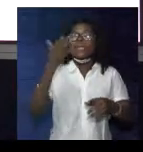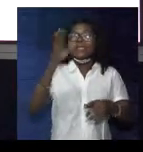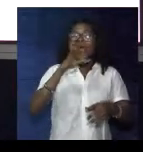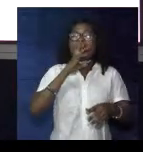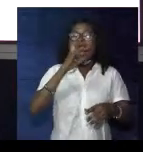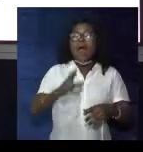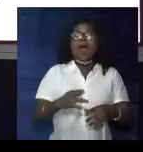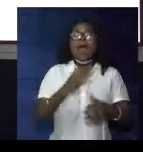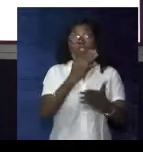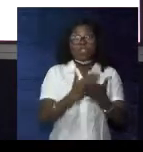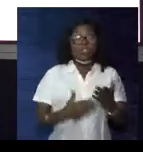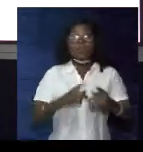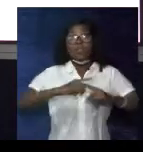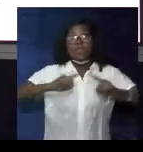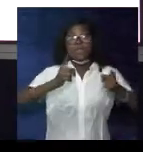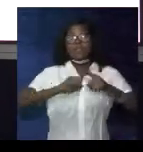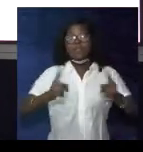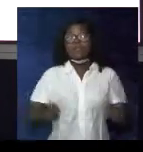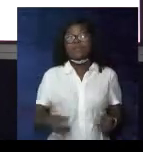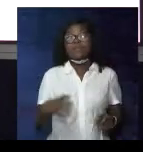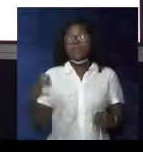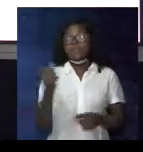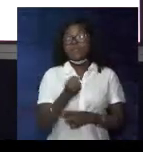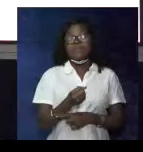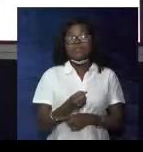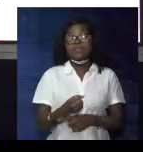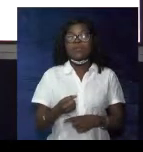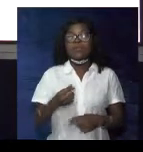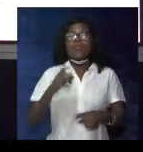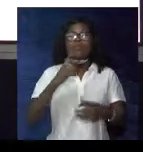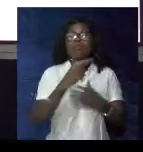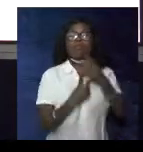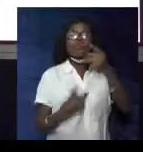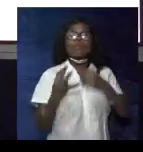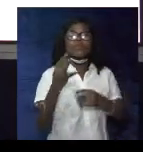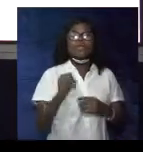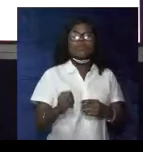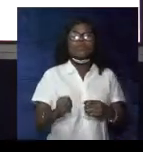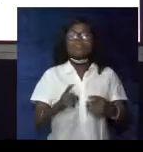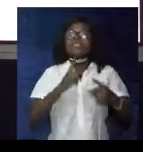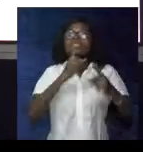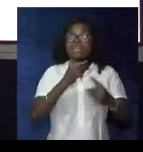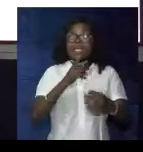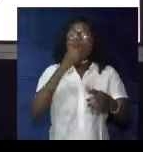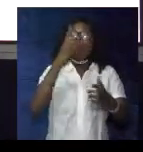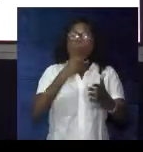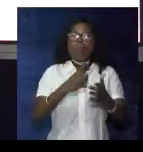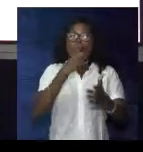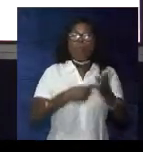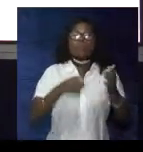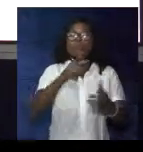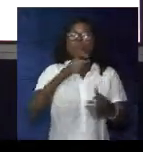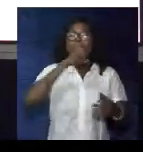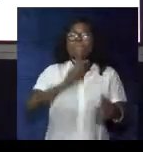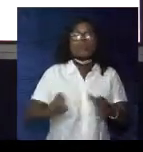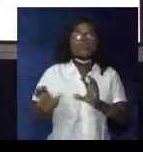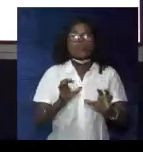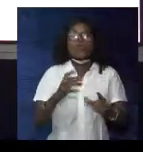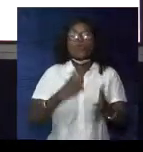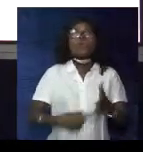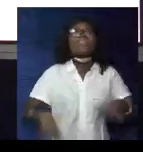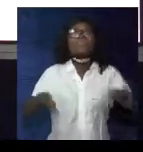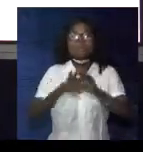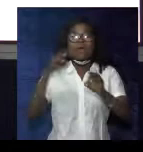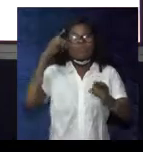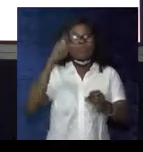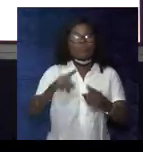to, both of them express obligation. That is what you must do, or what is compulsory